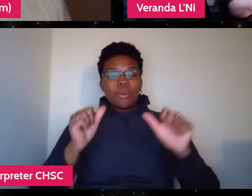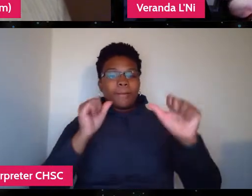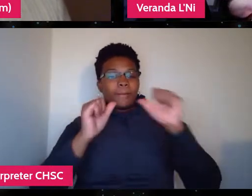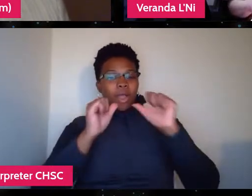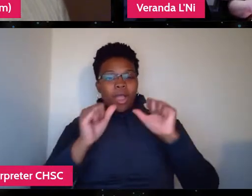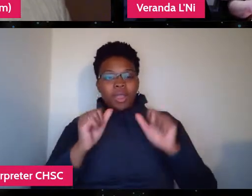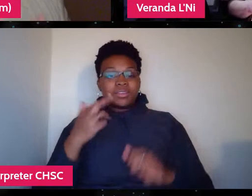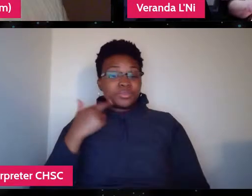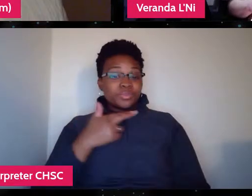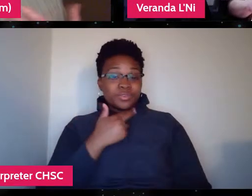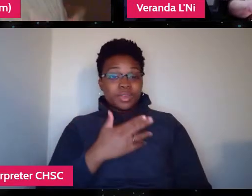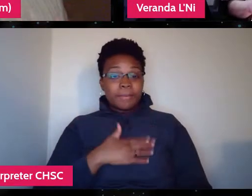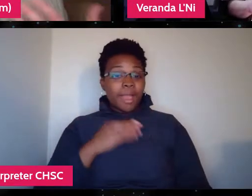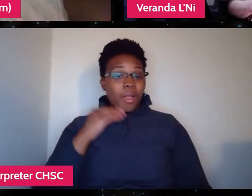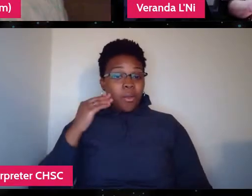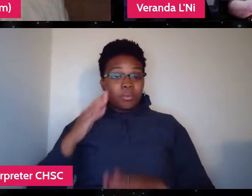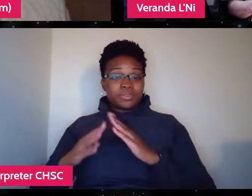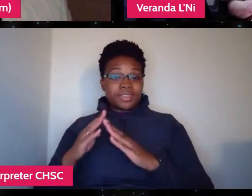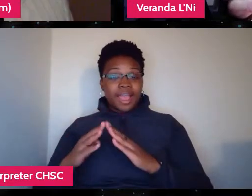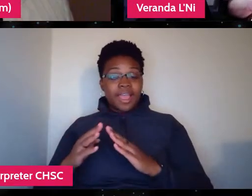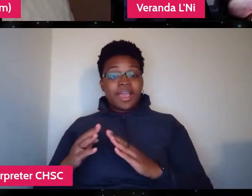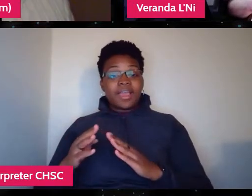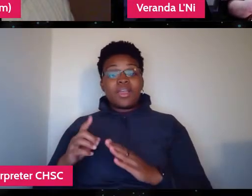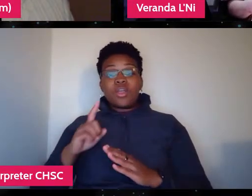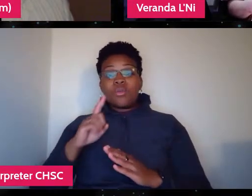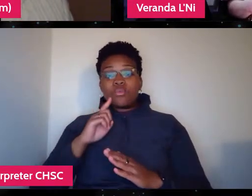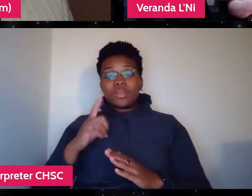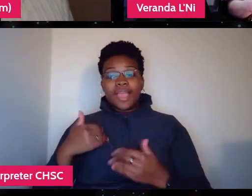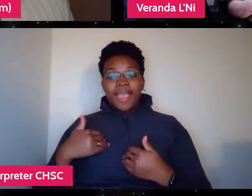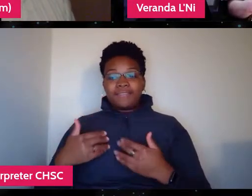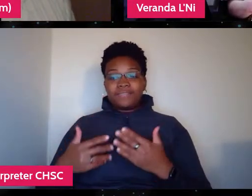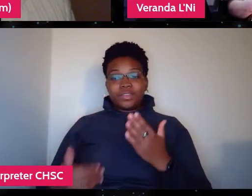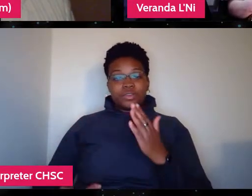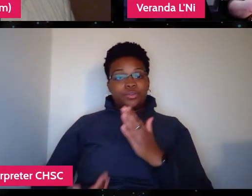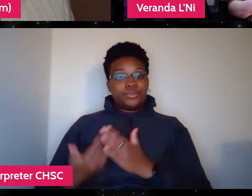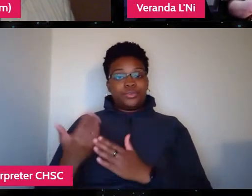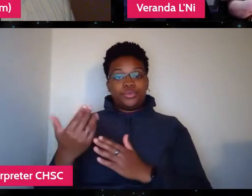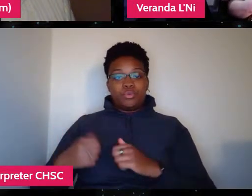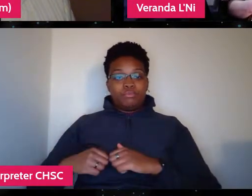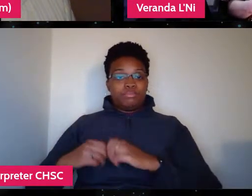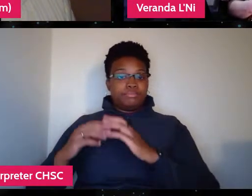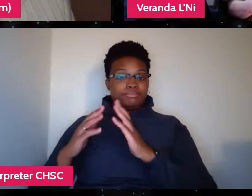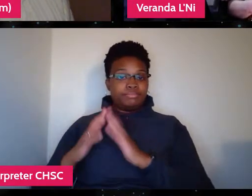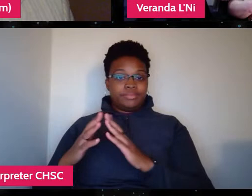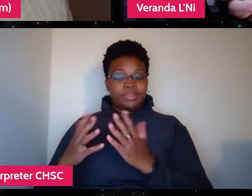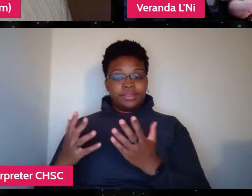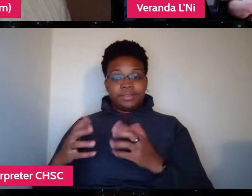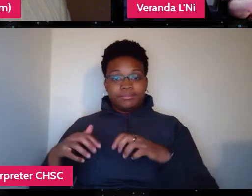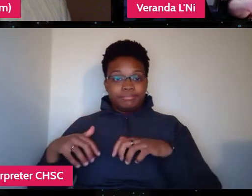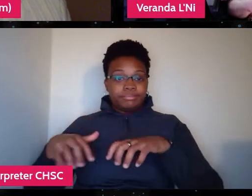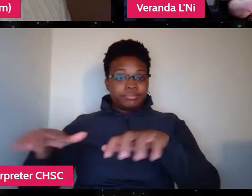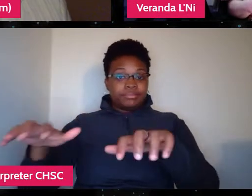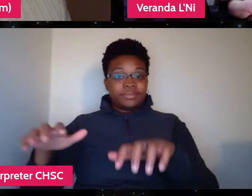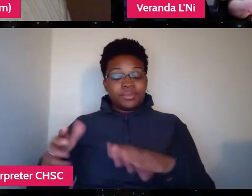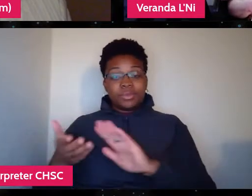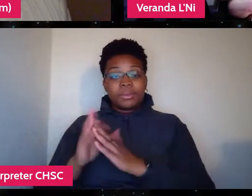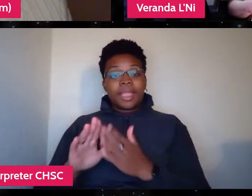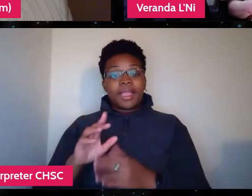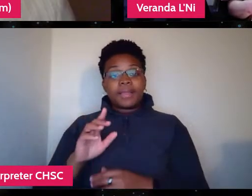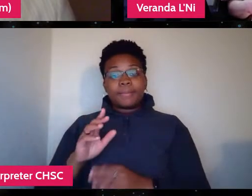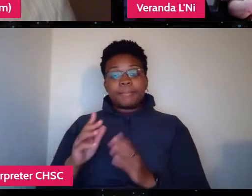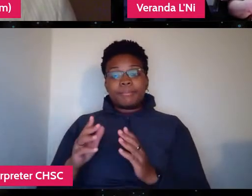my hometown that's really having a resurgence. And we just became a real family, you know?